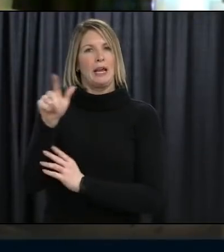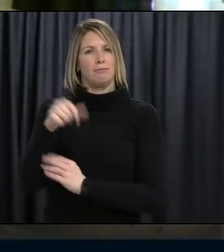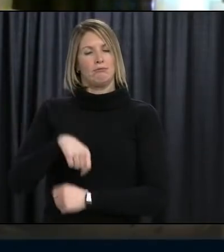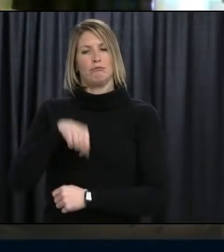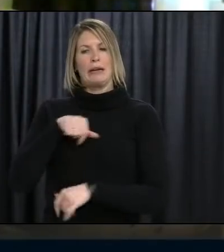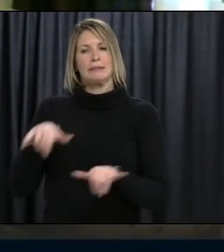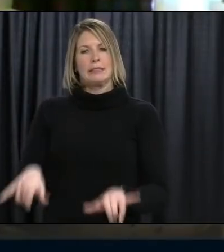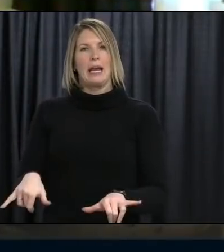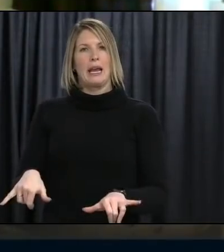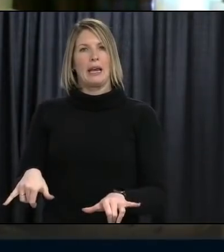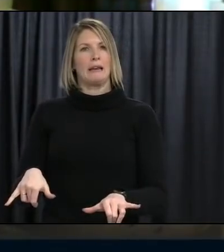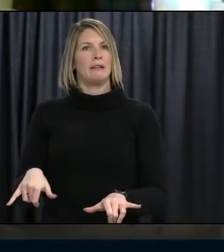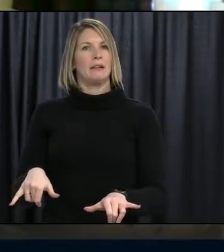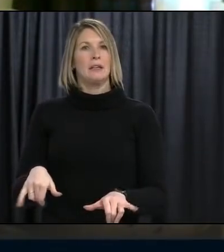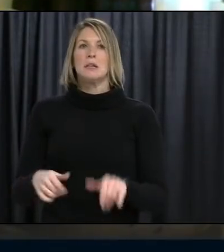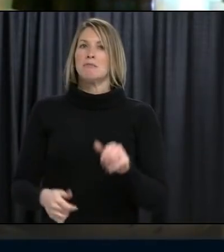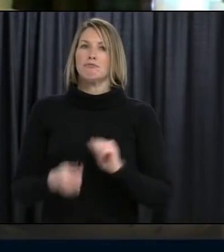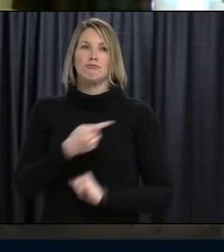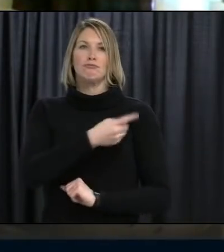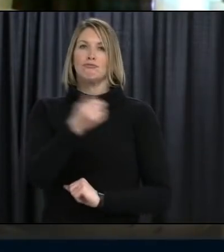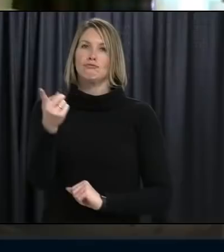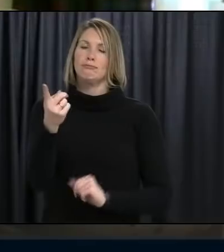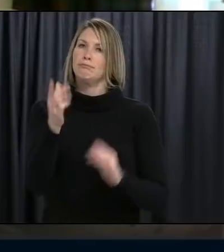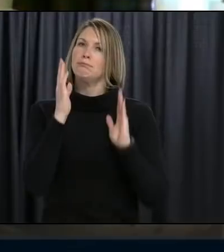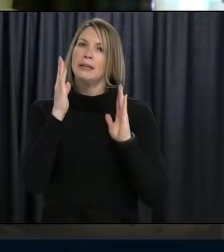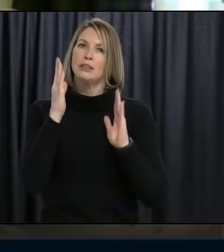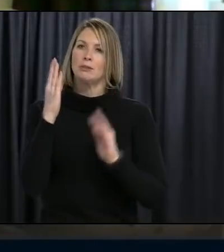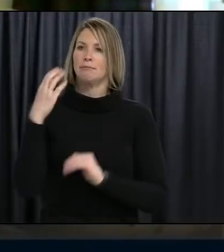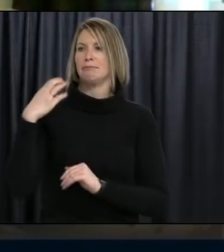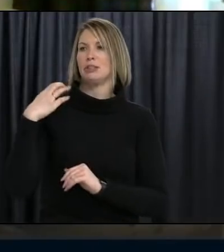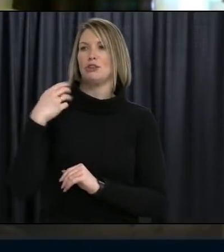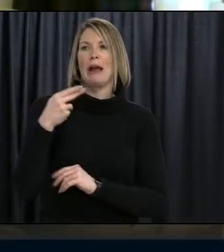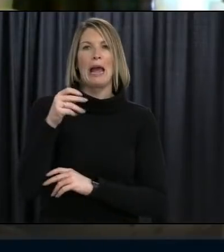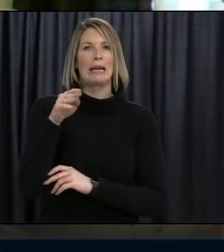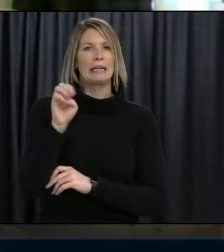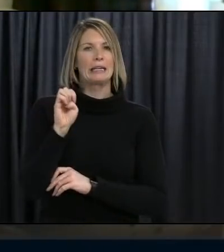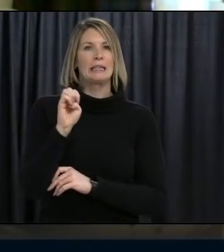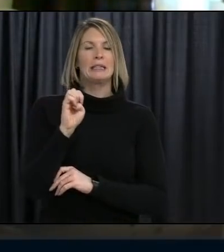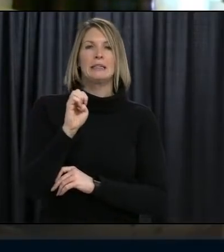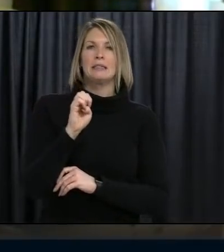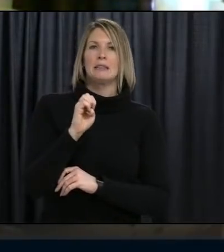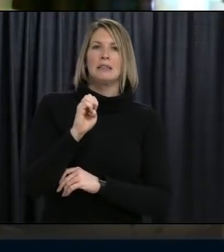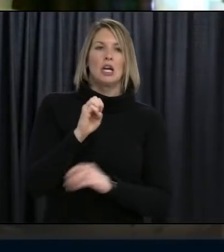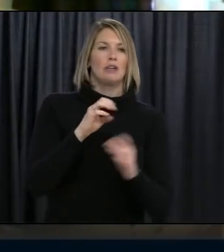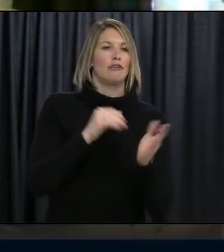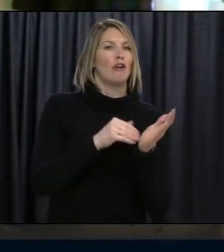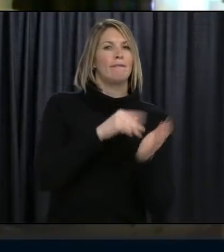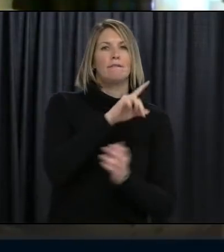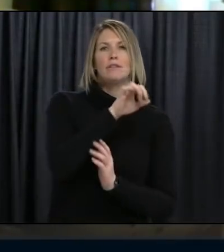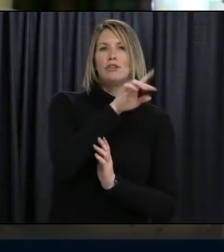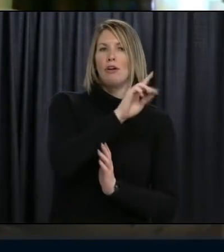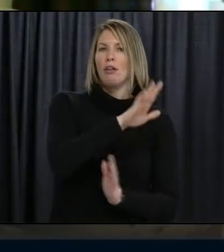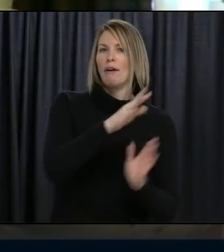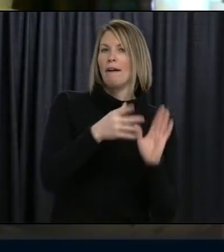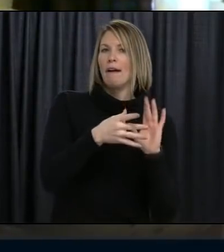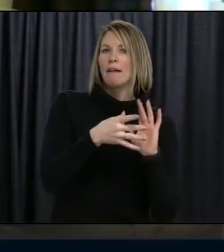and Minister Haggie's advice, and I don't think it would be fair for me to comment on other people's jurisdictions.